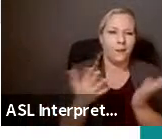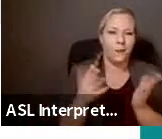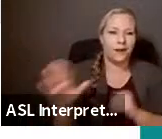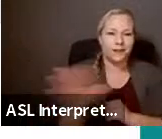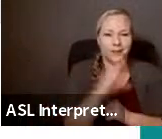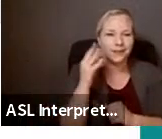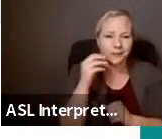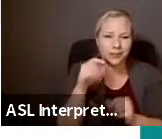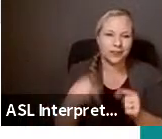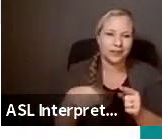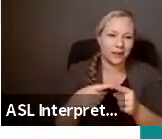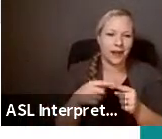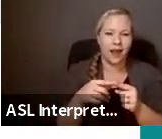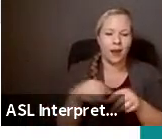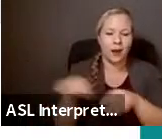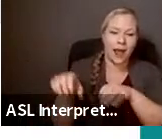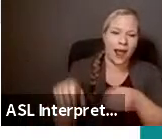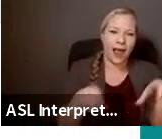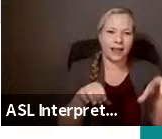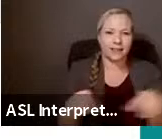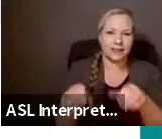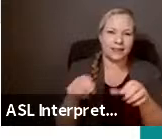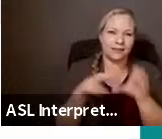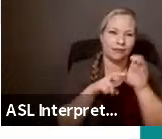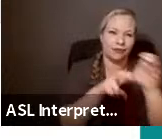experience. So next slide.